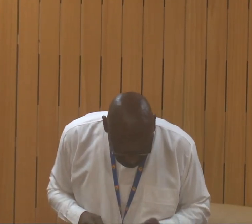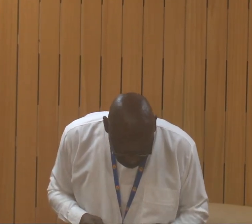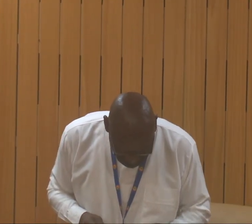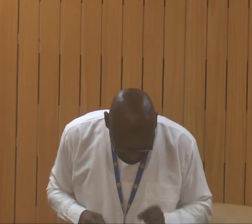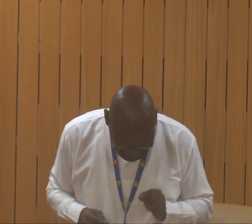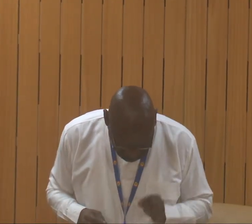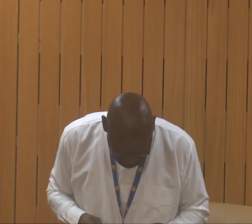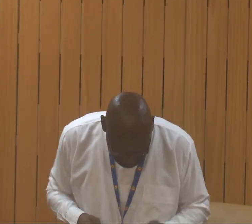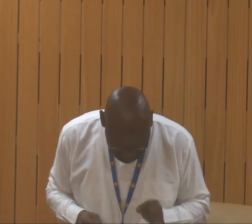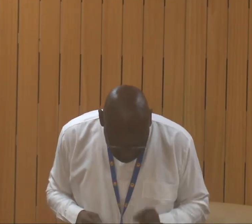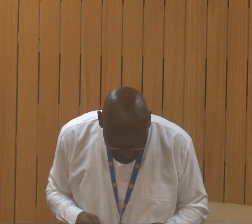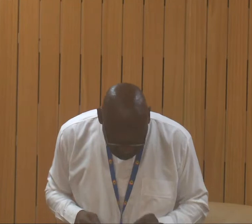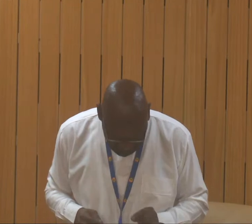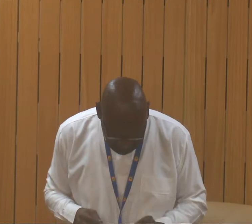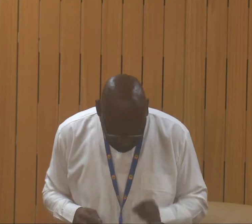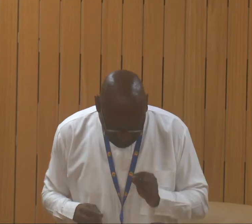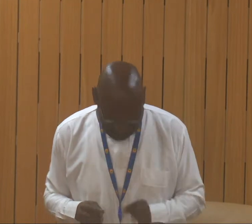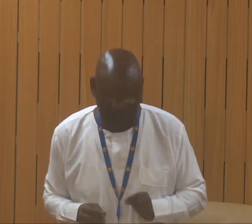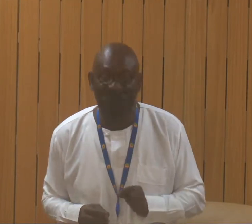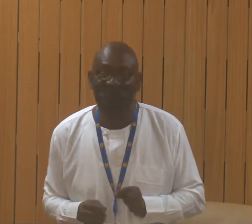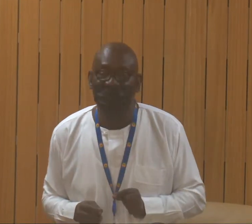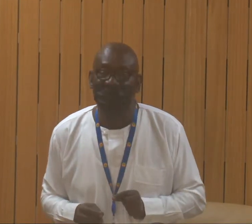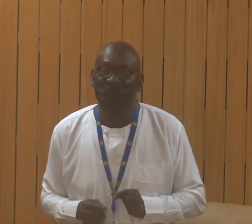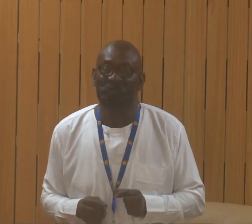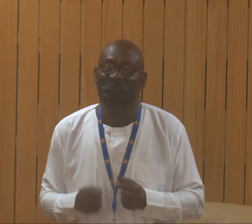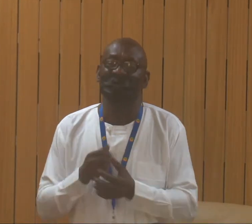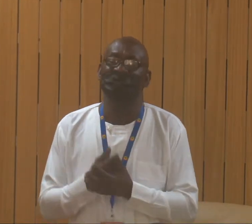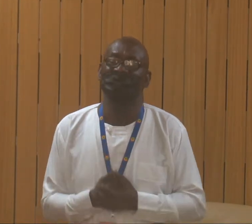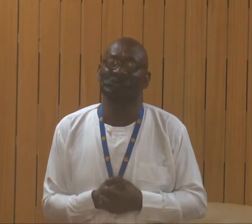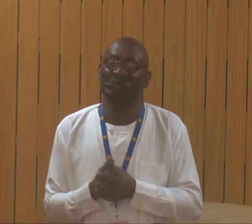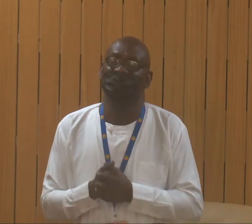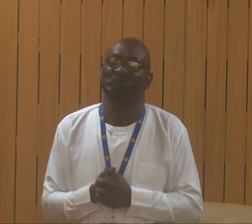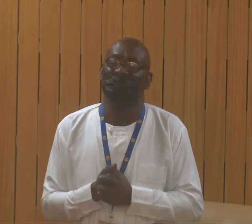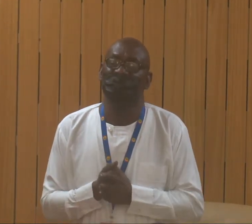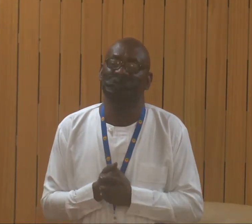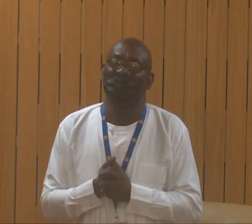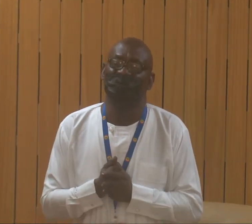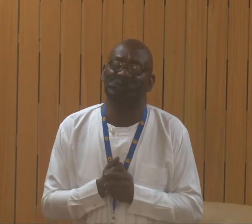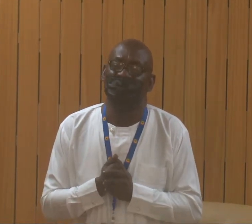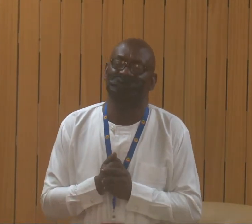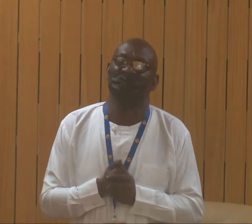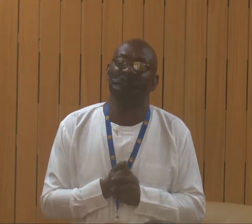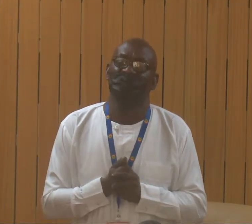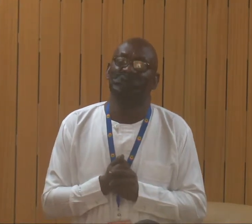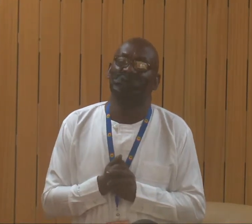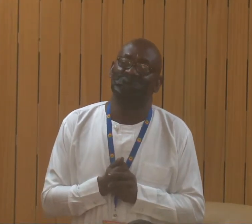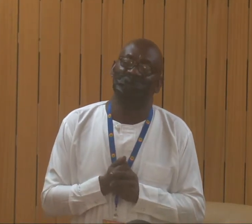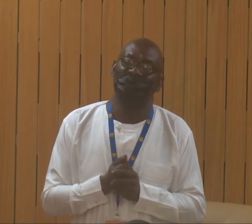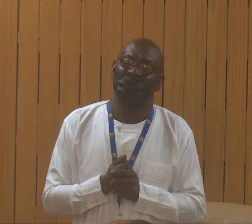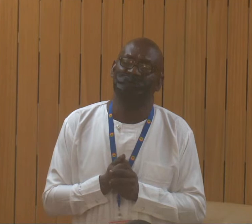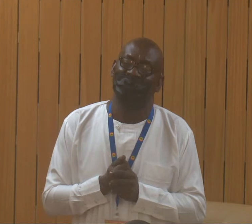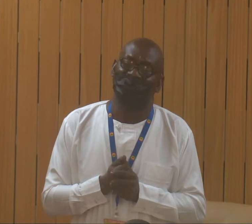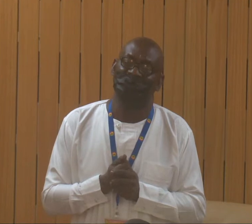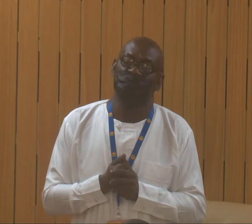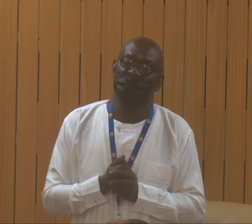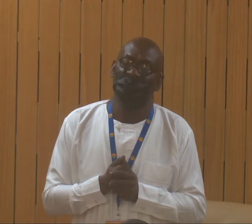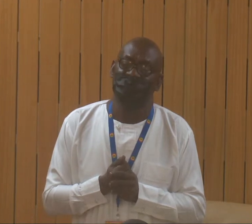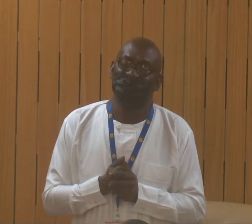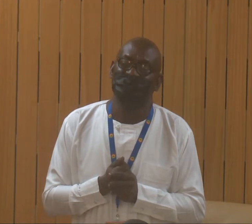completed subject to timely release of the fund. Where is the fully funded fund